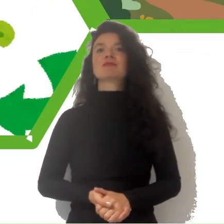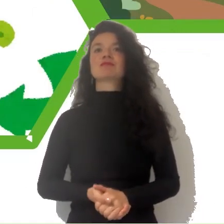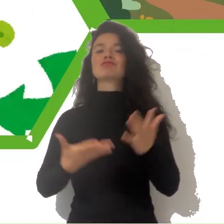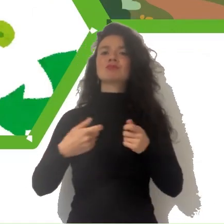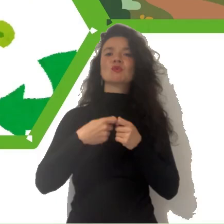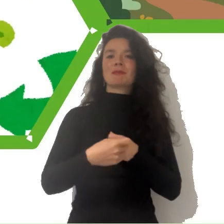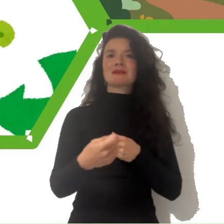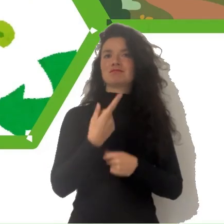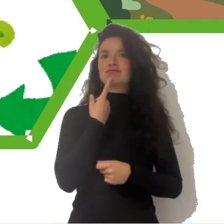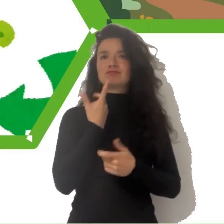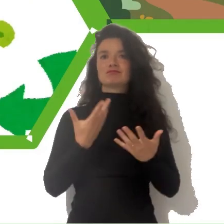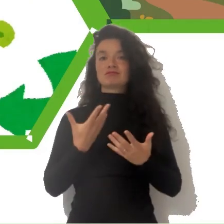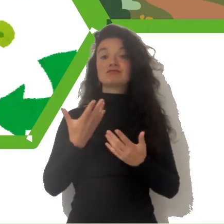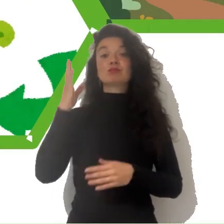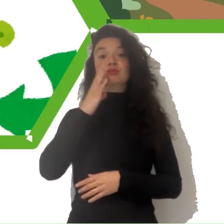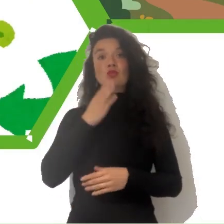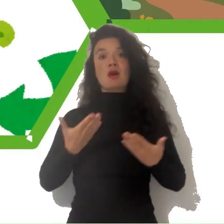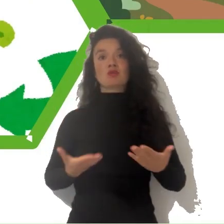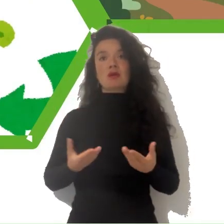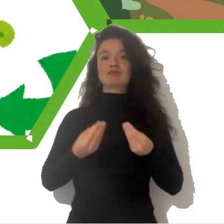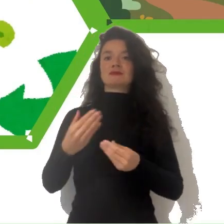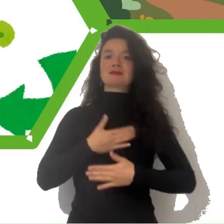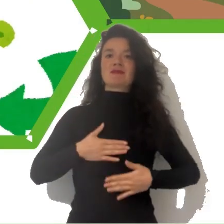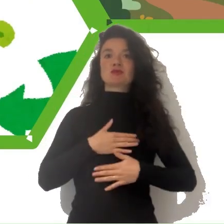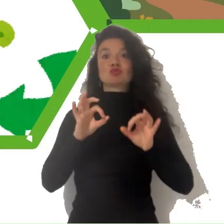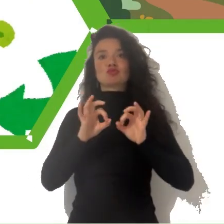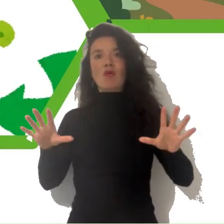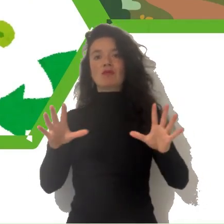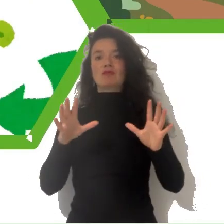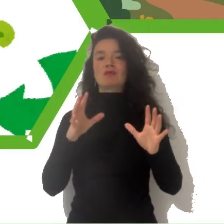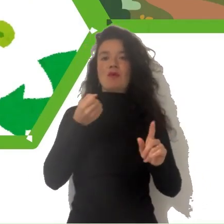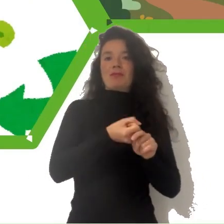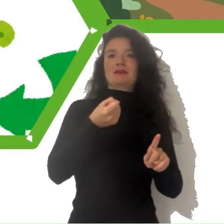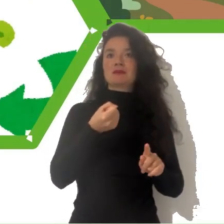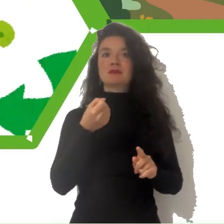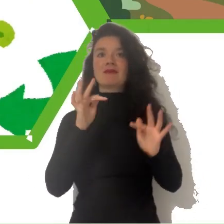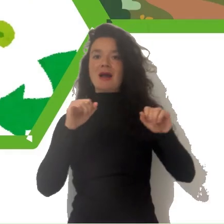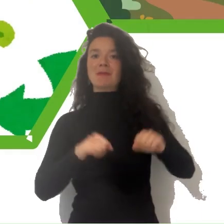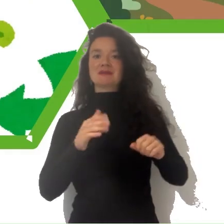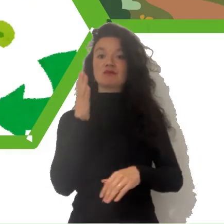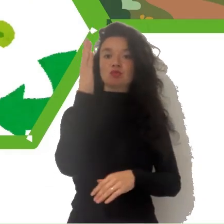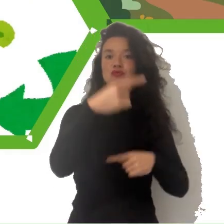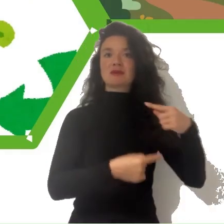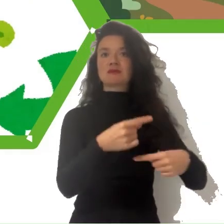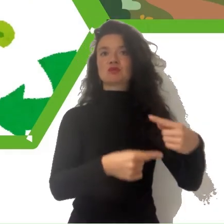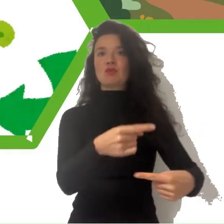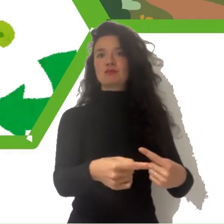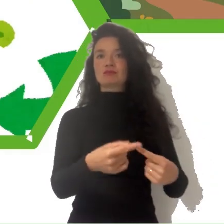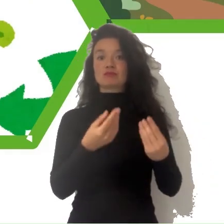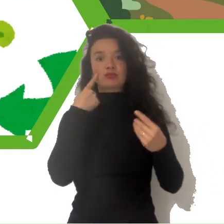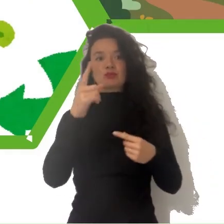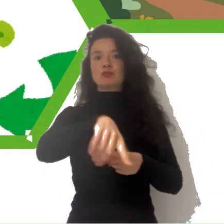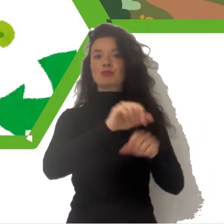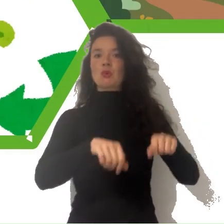our current needs without compromising the ability of future generations to meet theirs. It is based on